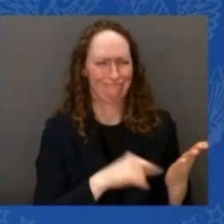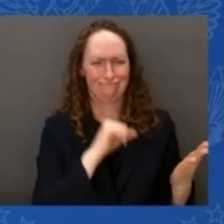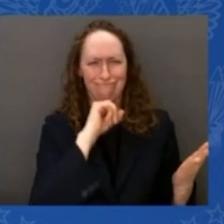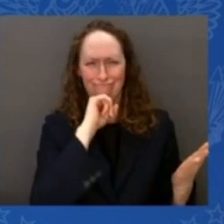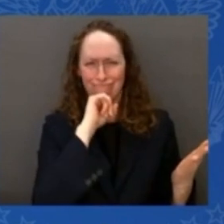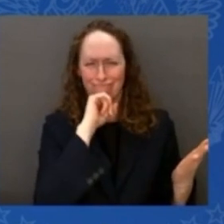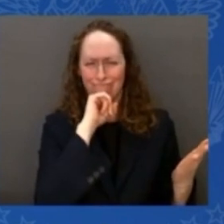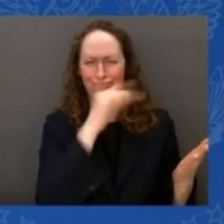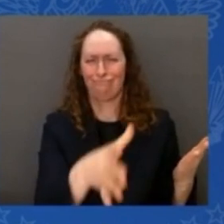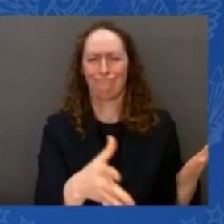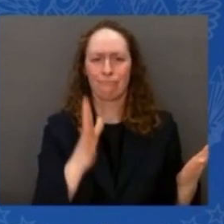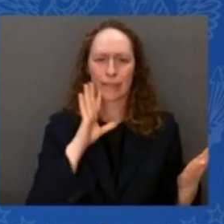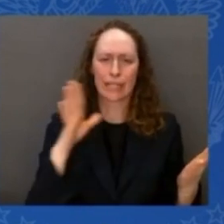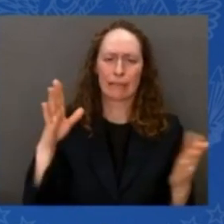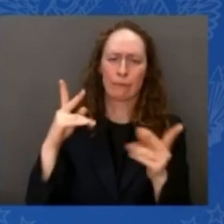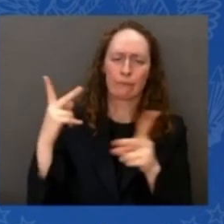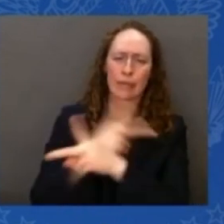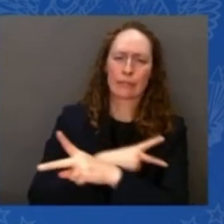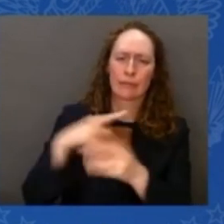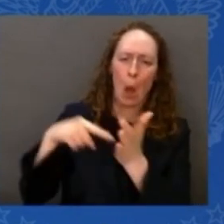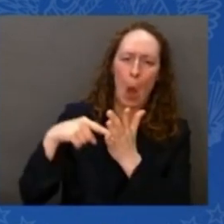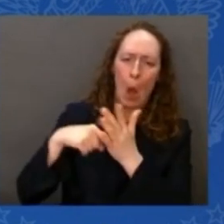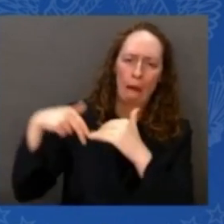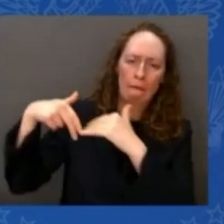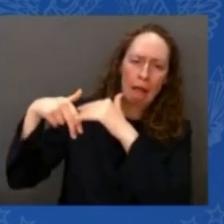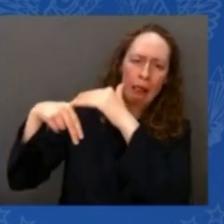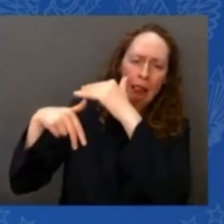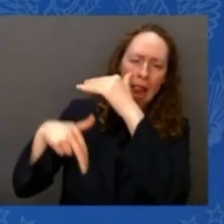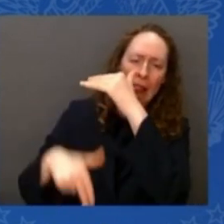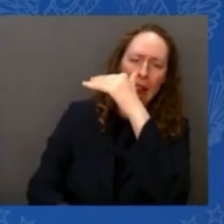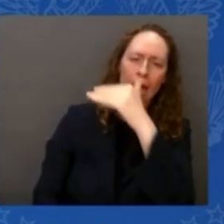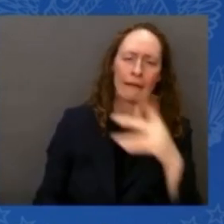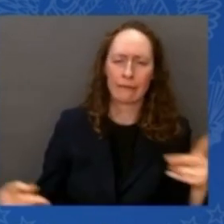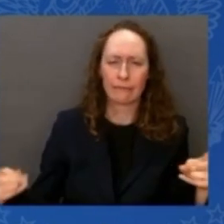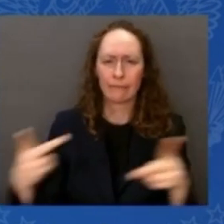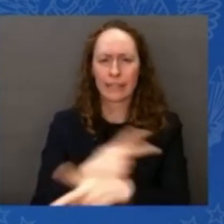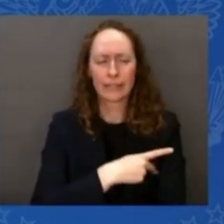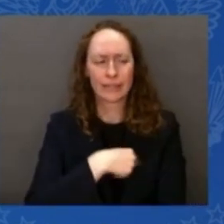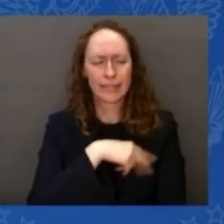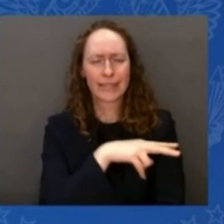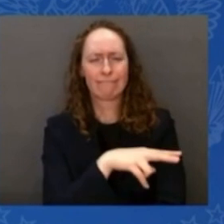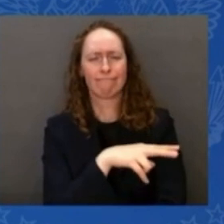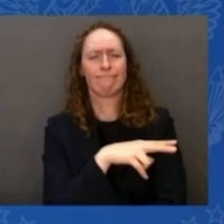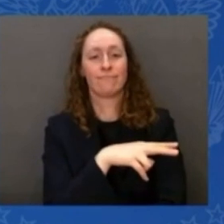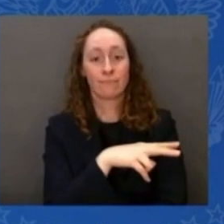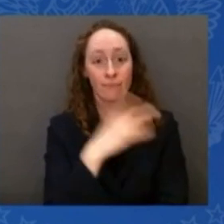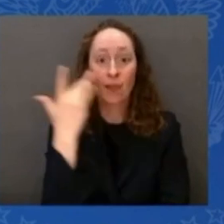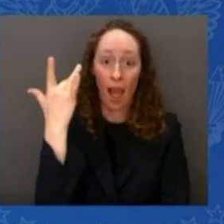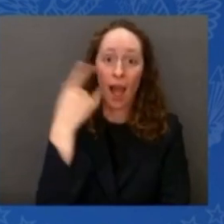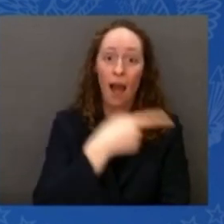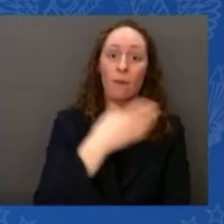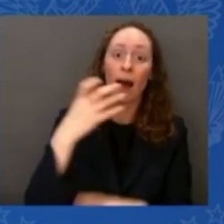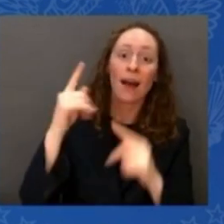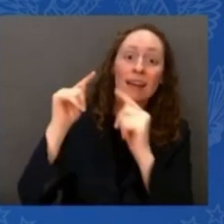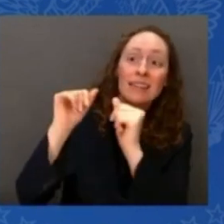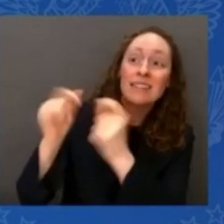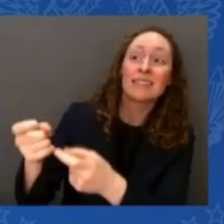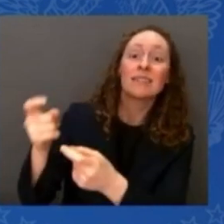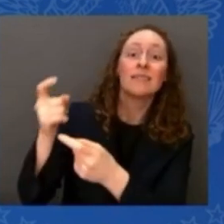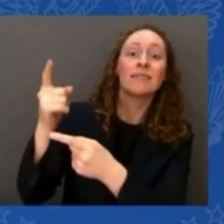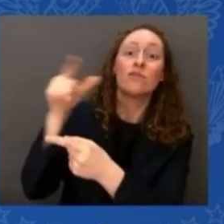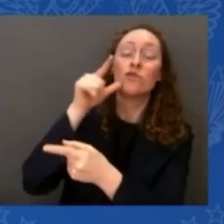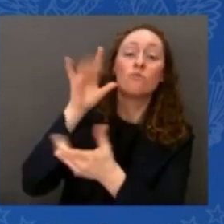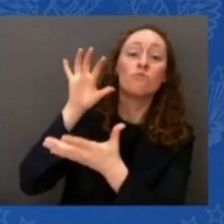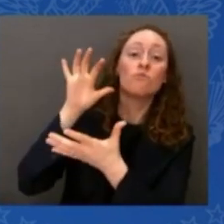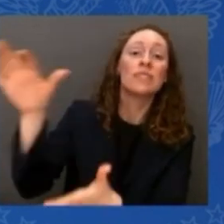10 years. Because they want to do, they want to cut taxes for the very wealthy, again. They want to cut taxes for large